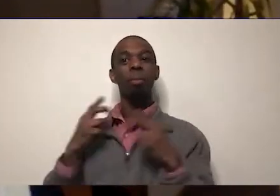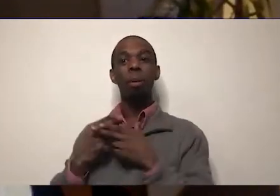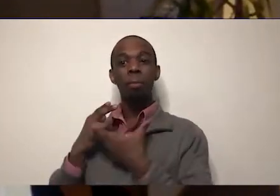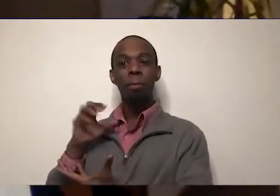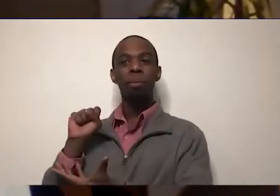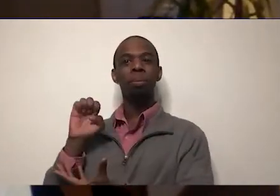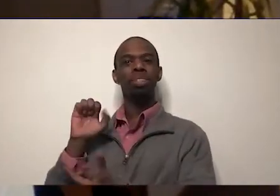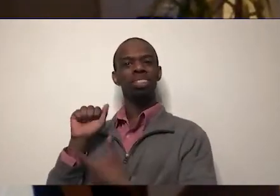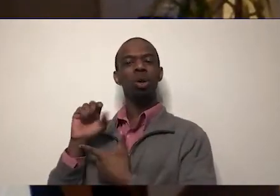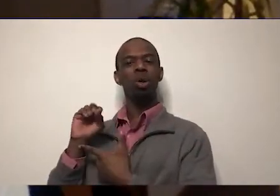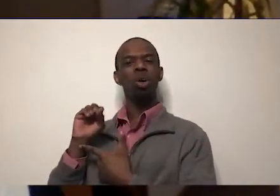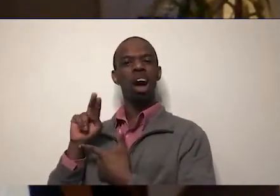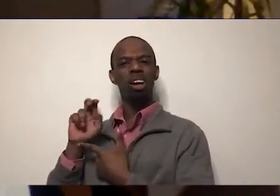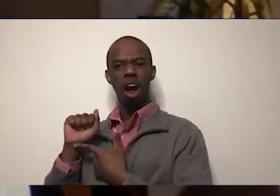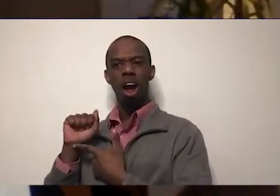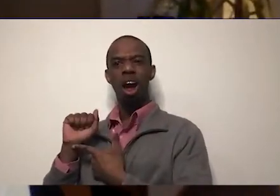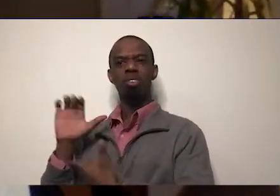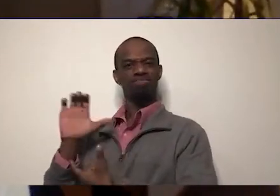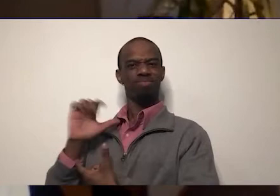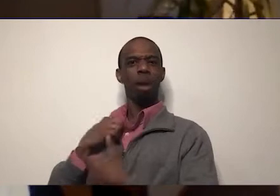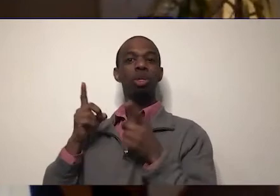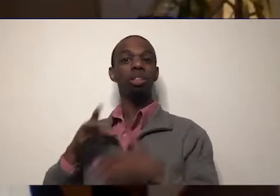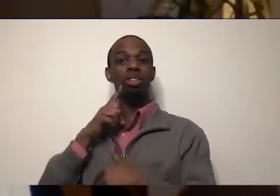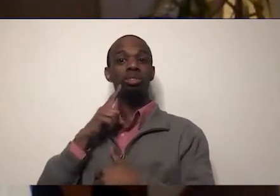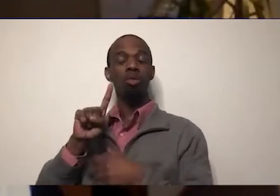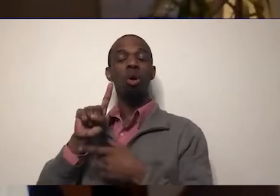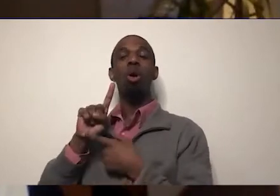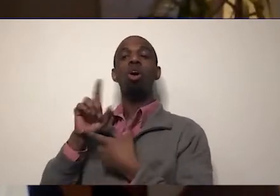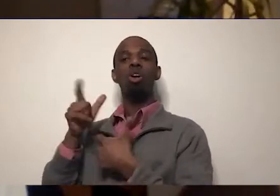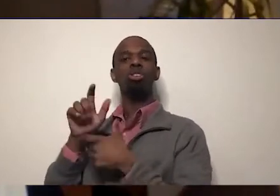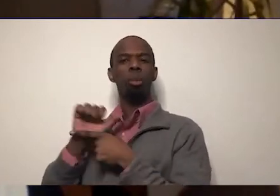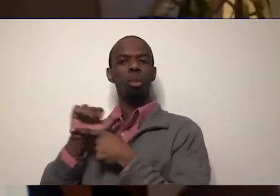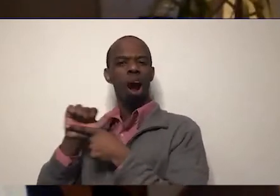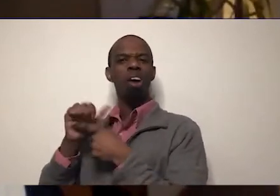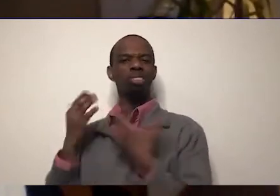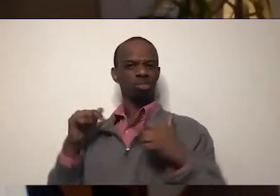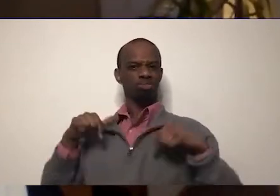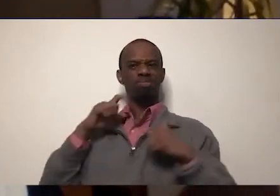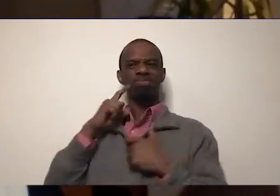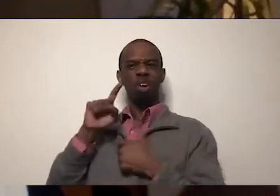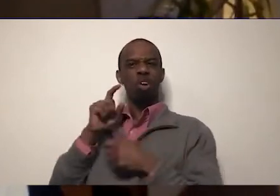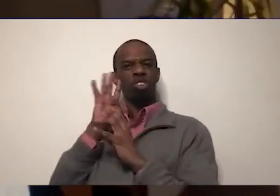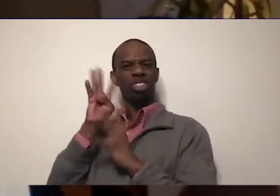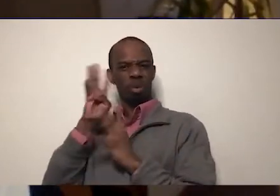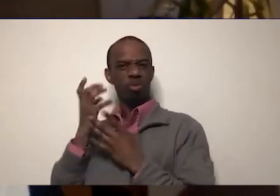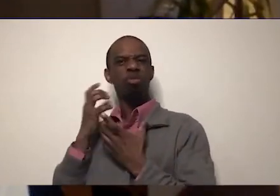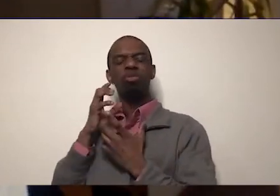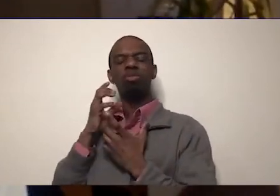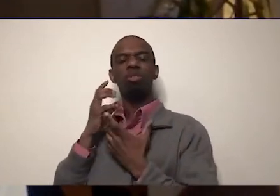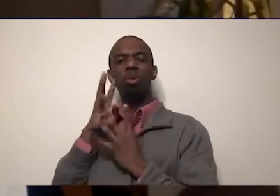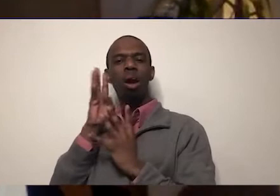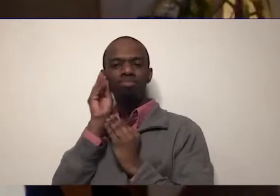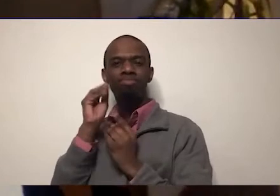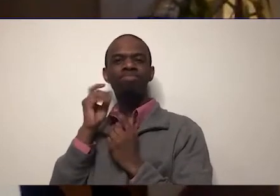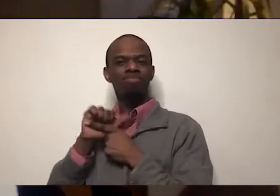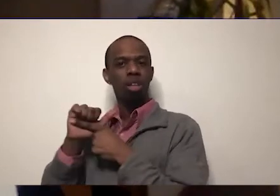Shed, and I am truly excited to welcome you to Environmental Justice and COVID-19, our second encounter as part